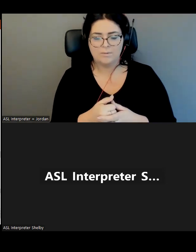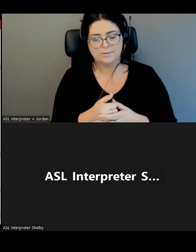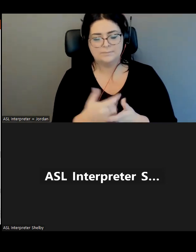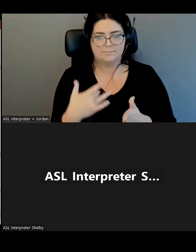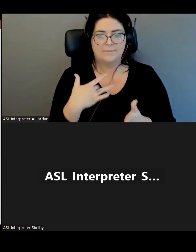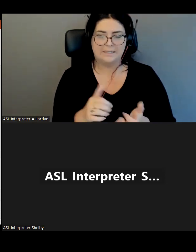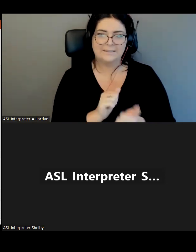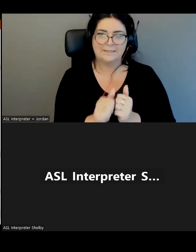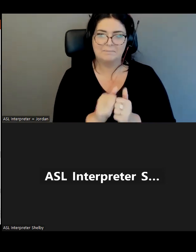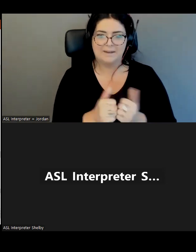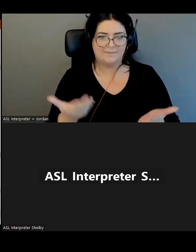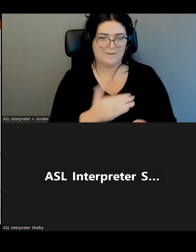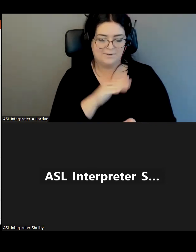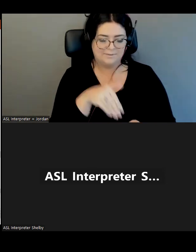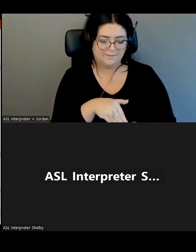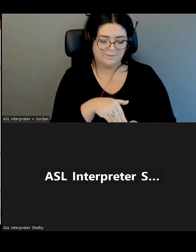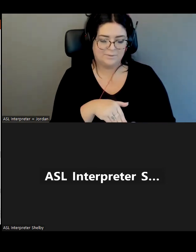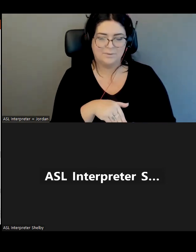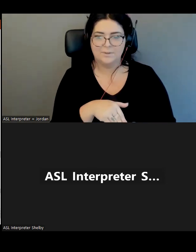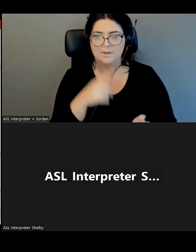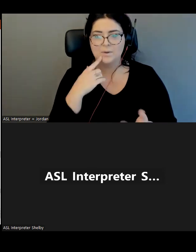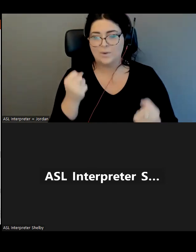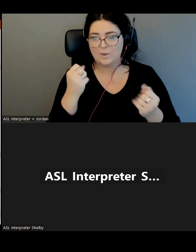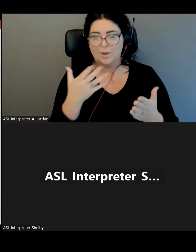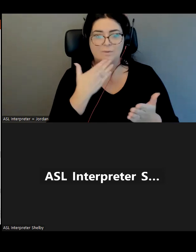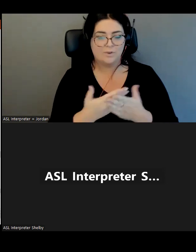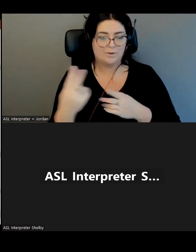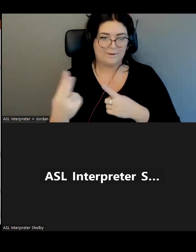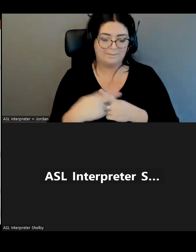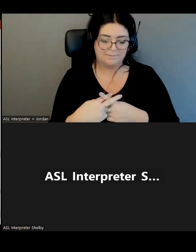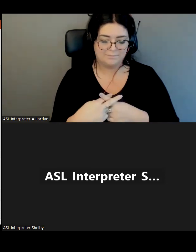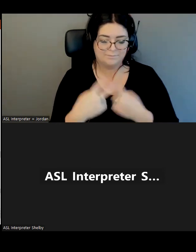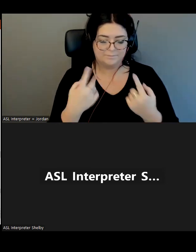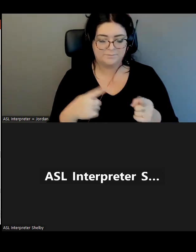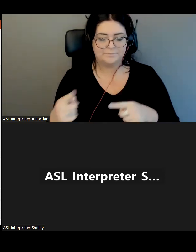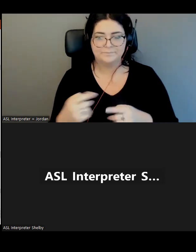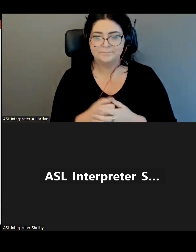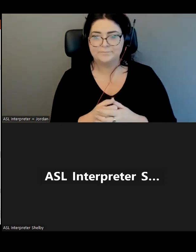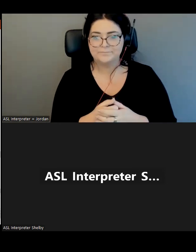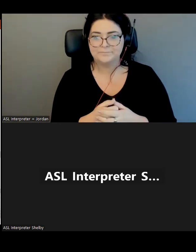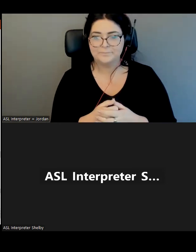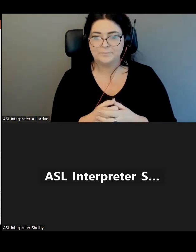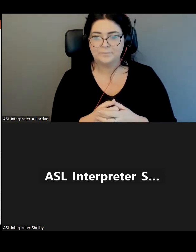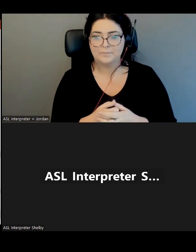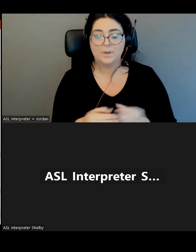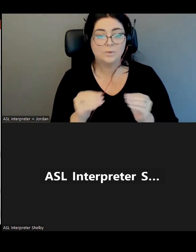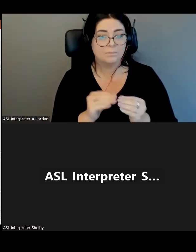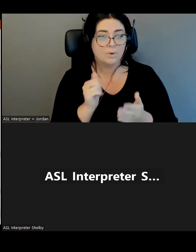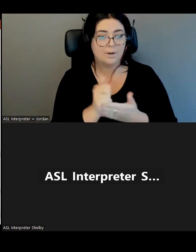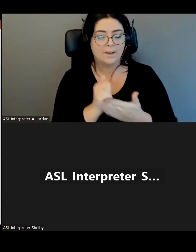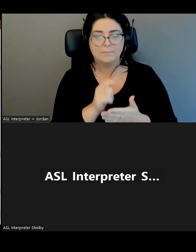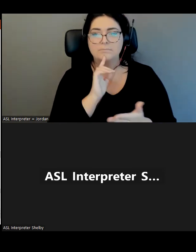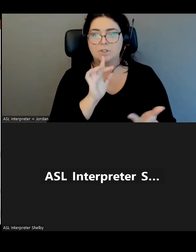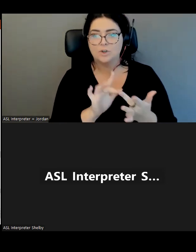in Central because we are getting really good applications. So if you want a little bit extra help, I encourage you to reach out to your public health